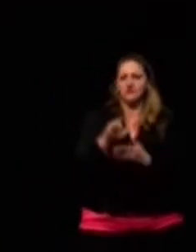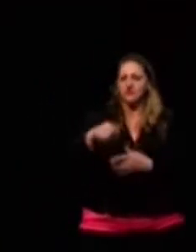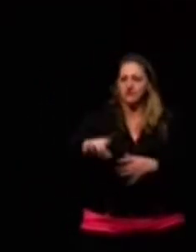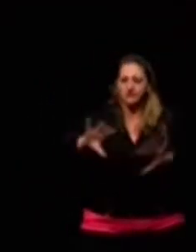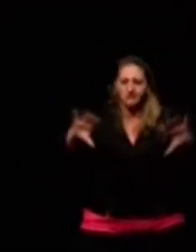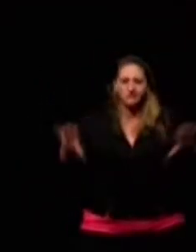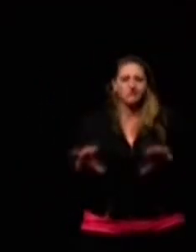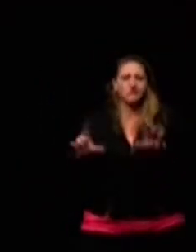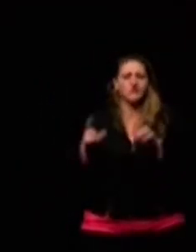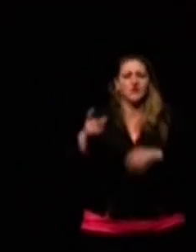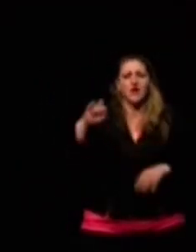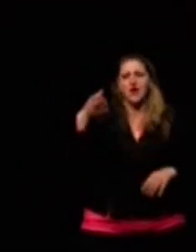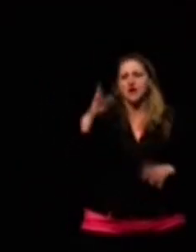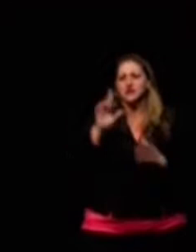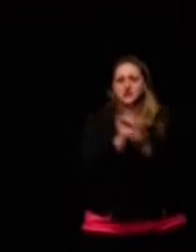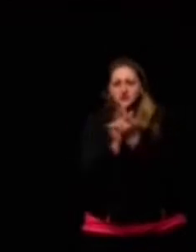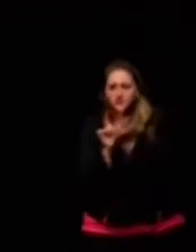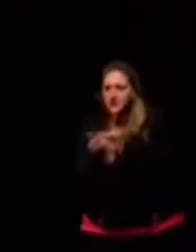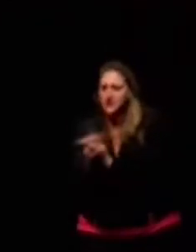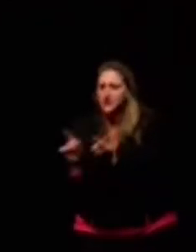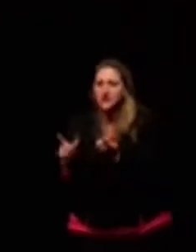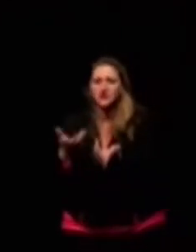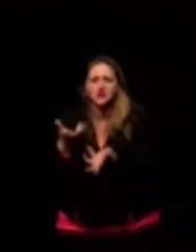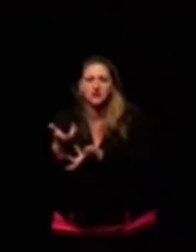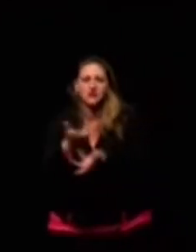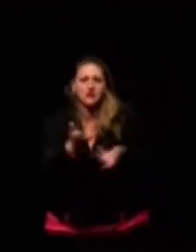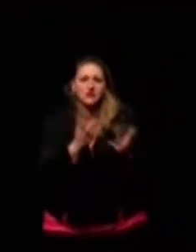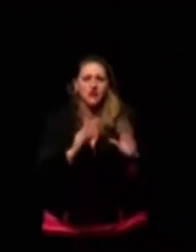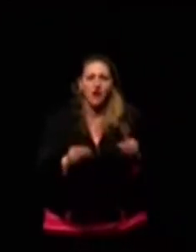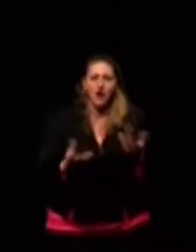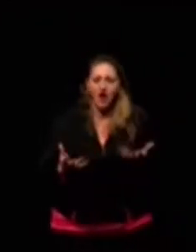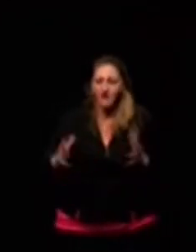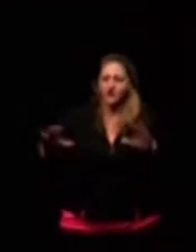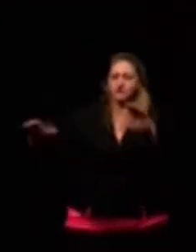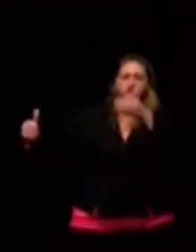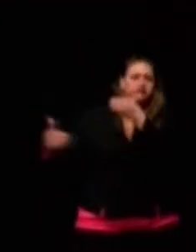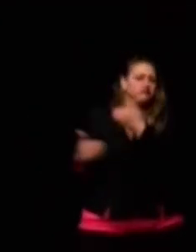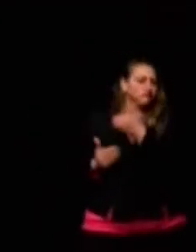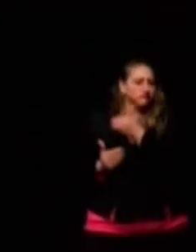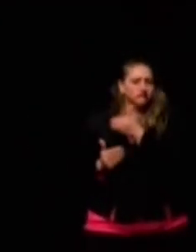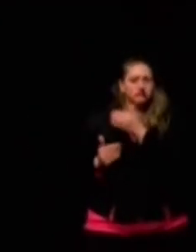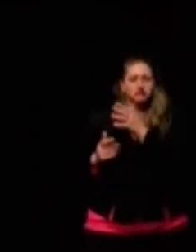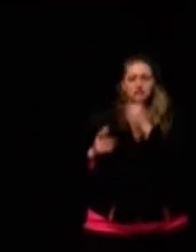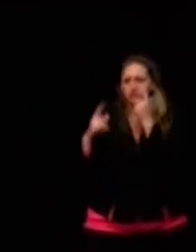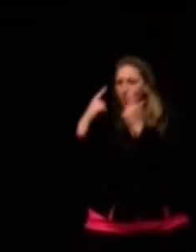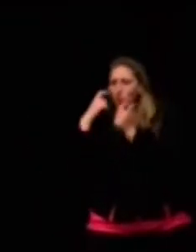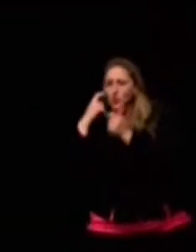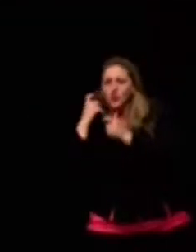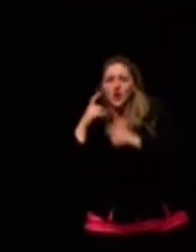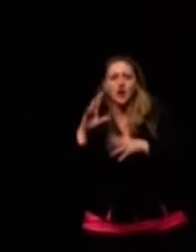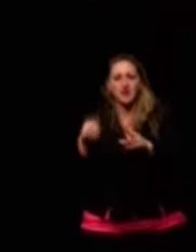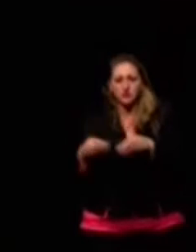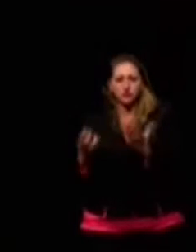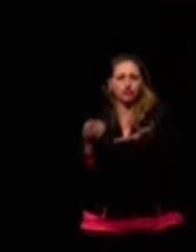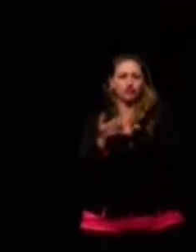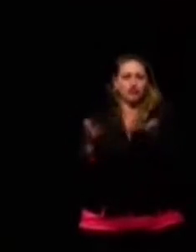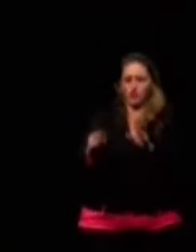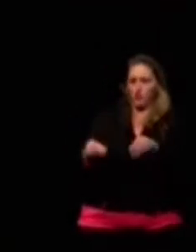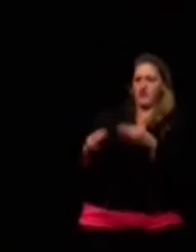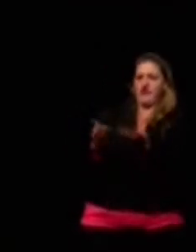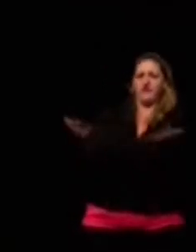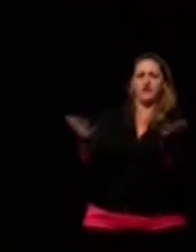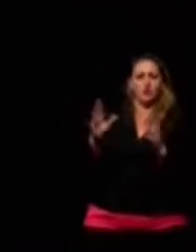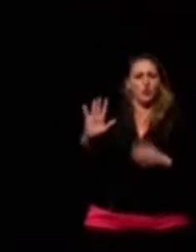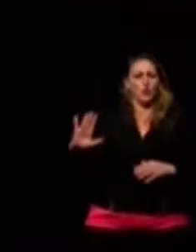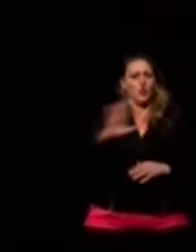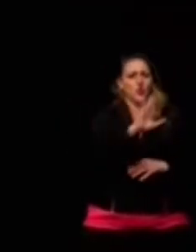ground, speaking with my neighbors, literally offering a shoulder to cry on and making sure those resources were getting to those